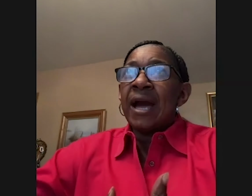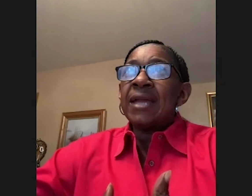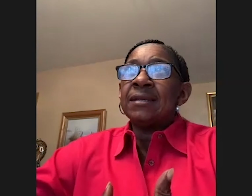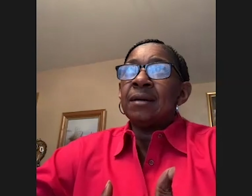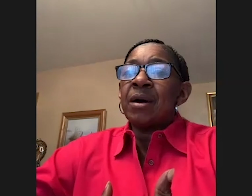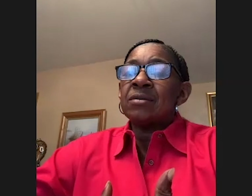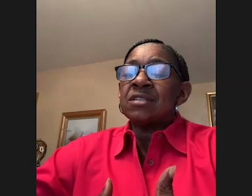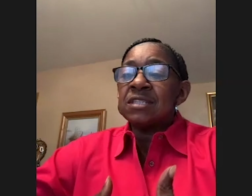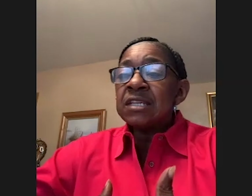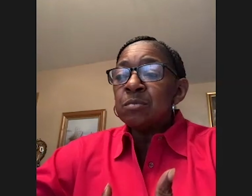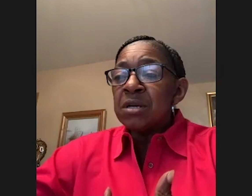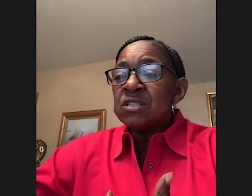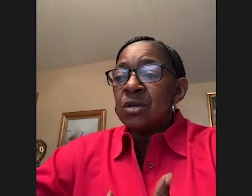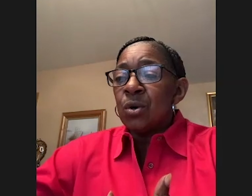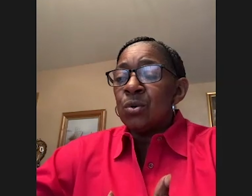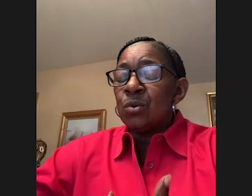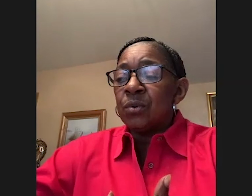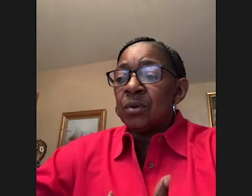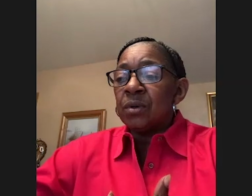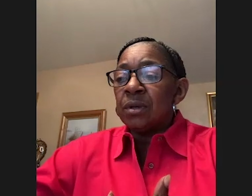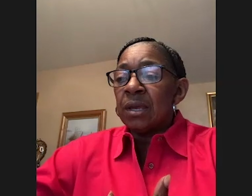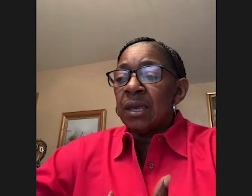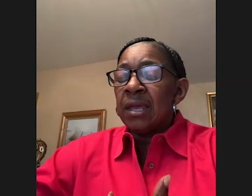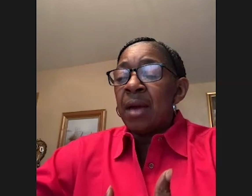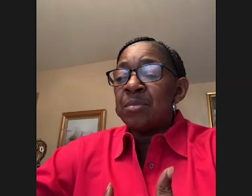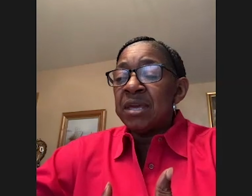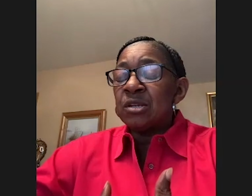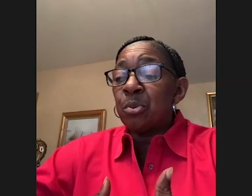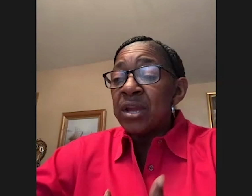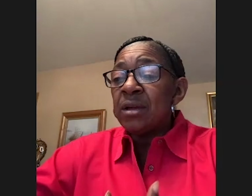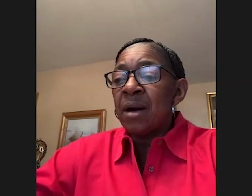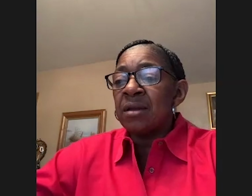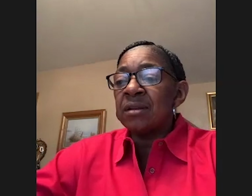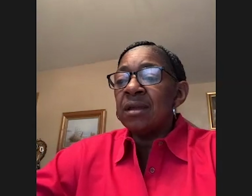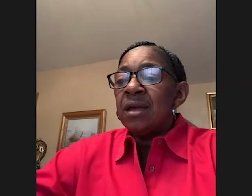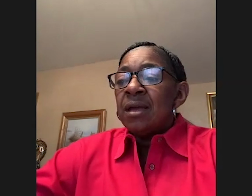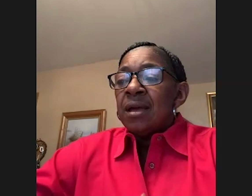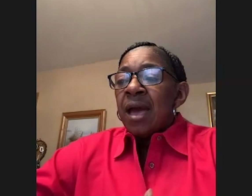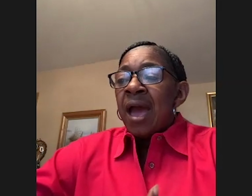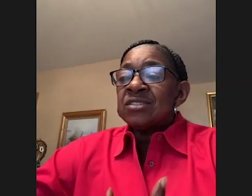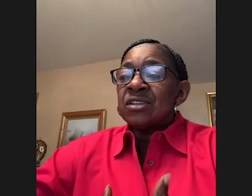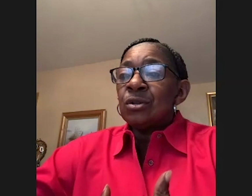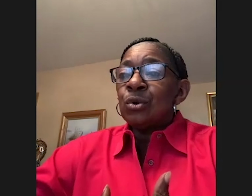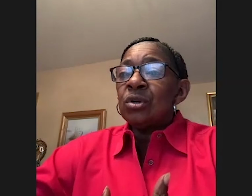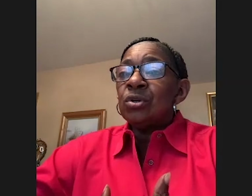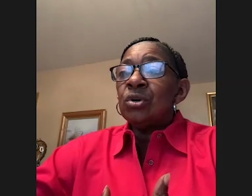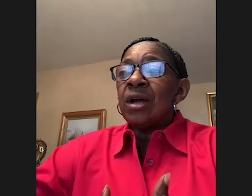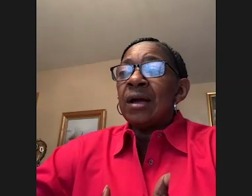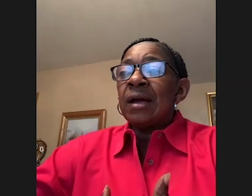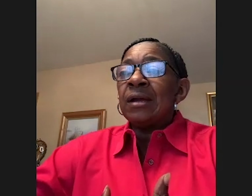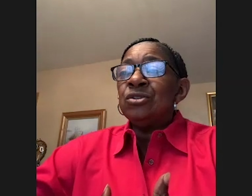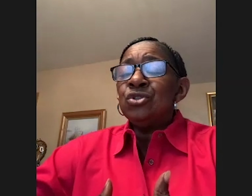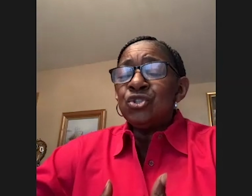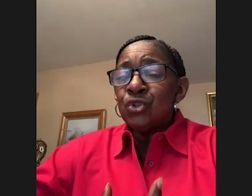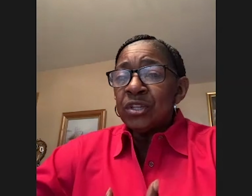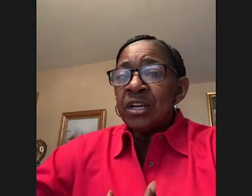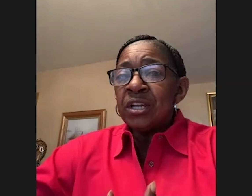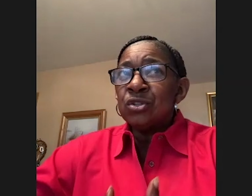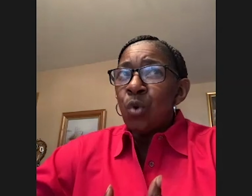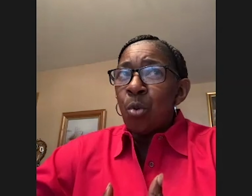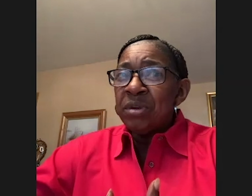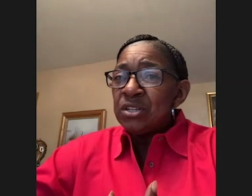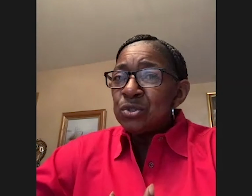"I got it about 6 months ago, and I began to pray about it, asking the Lord, Lord, are you sure